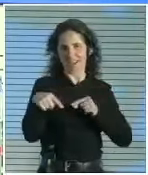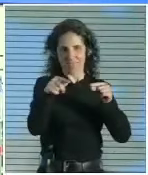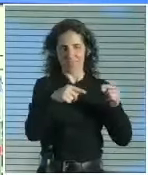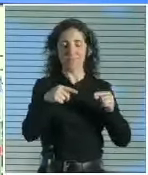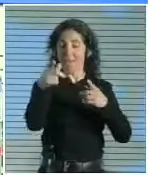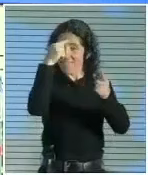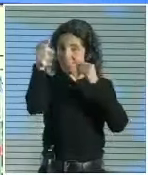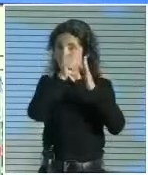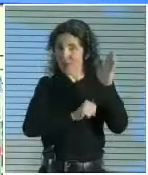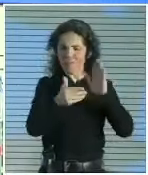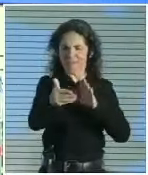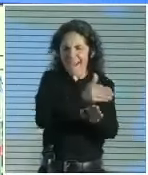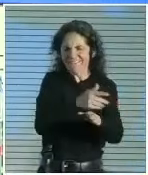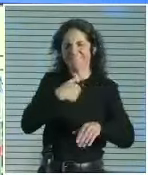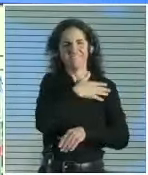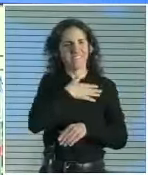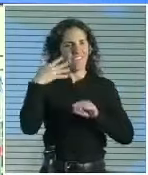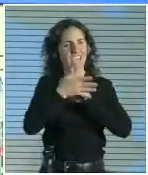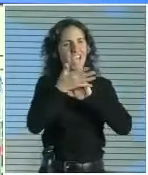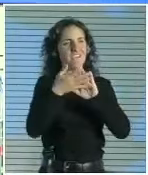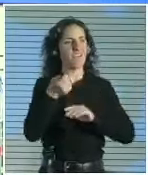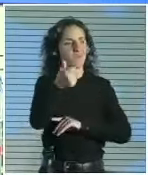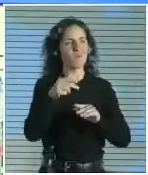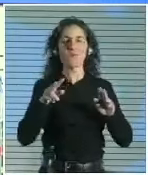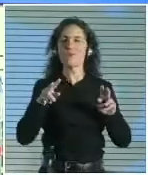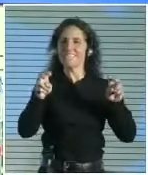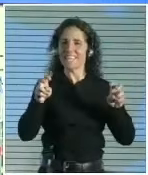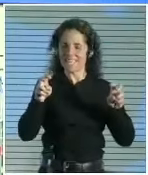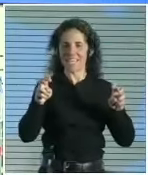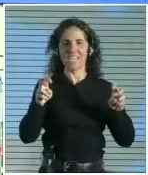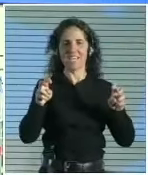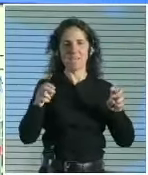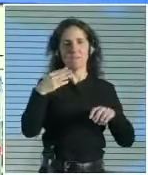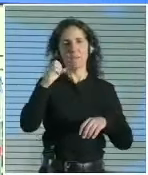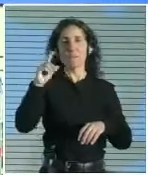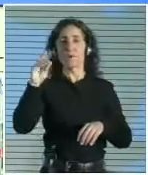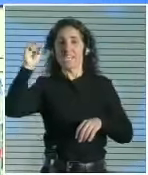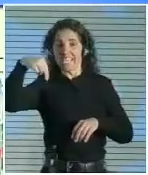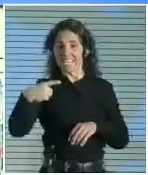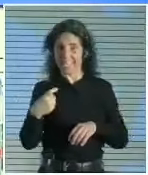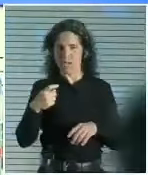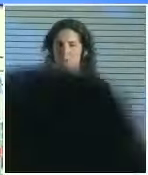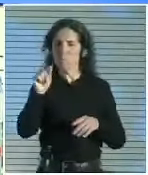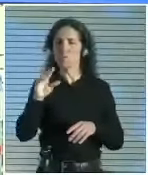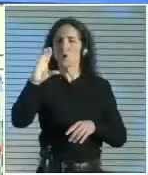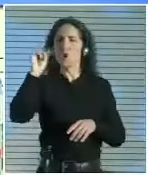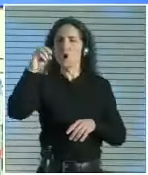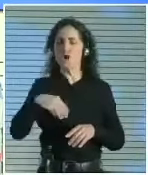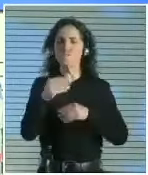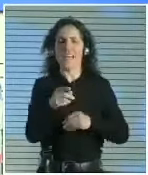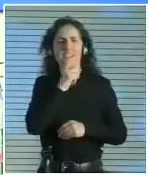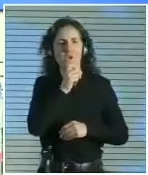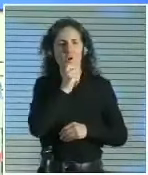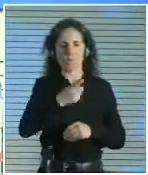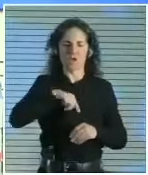here, because when Booking.com developed the program, we didn't want to reinvent the wheel. We looked around and we looked at